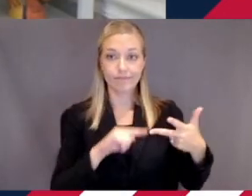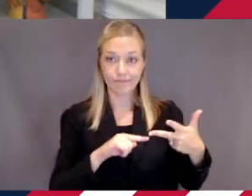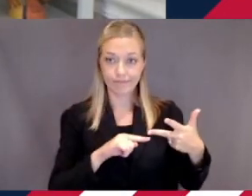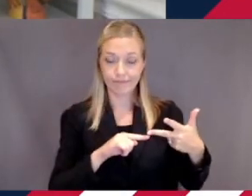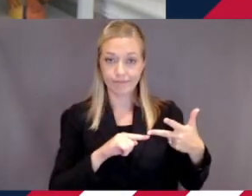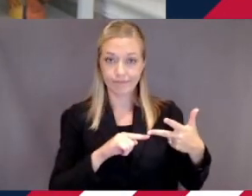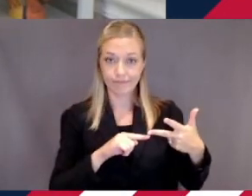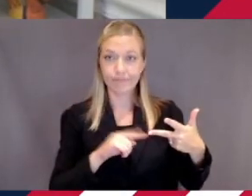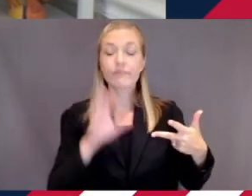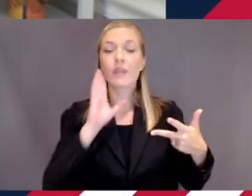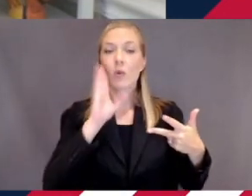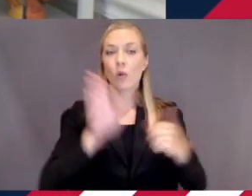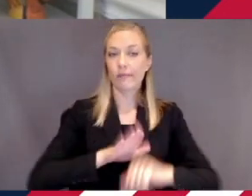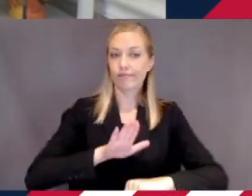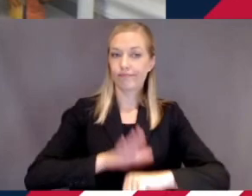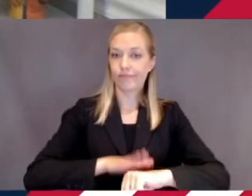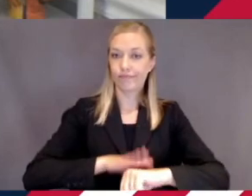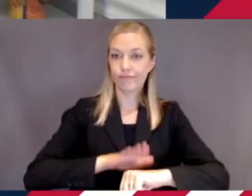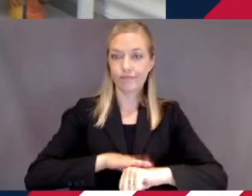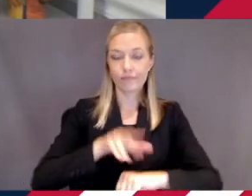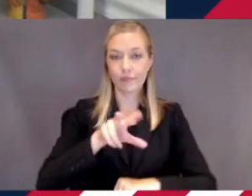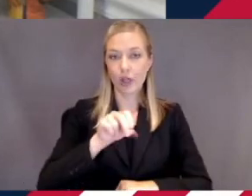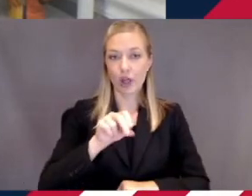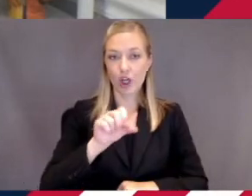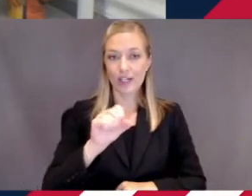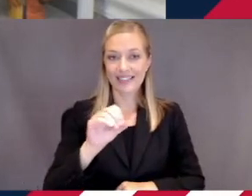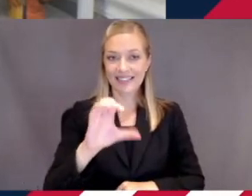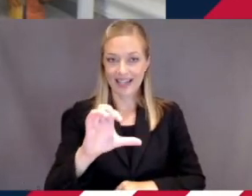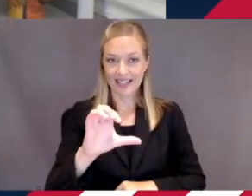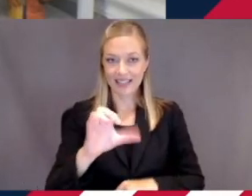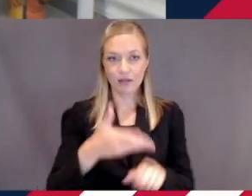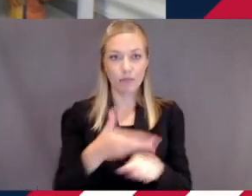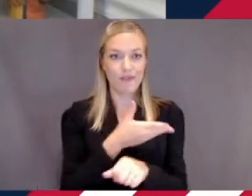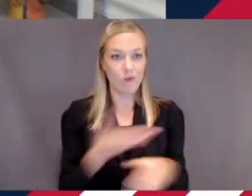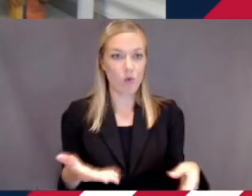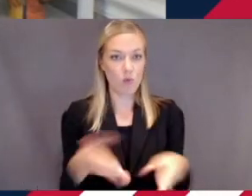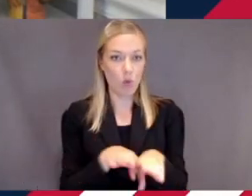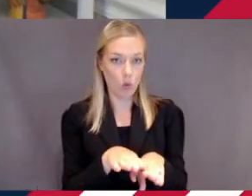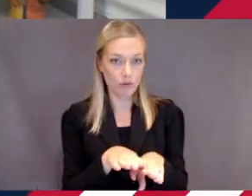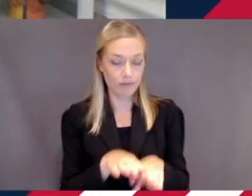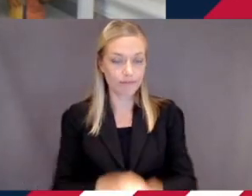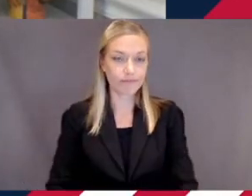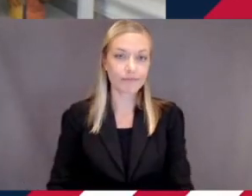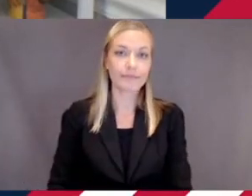the 30-second warning for voting to close.